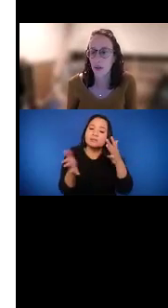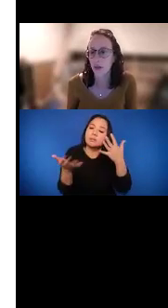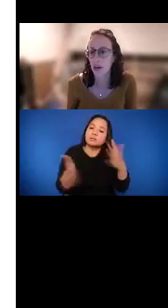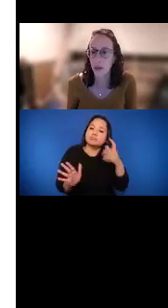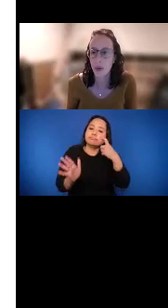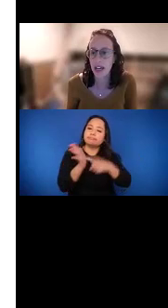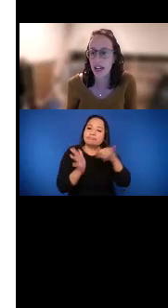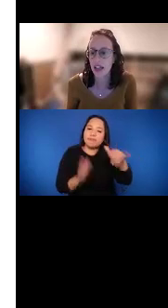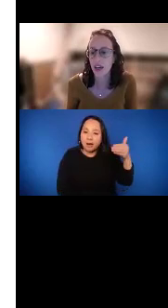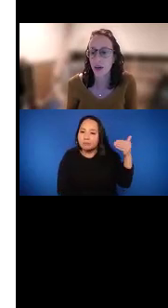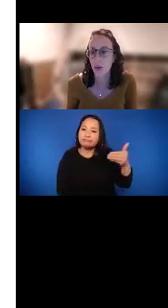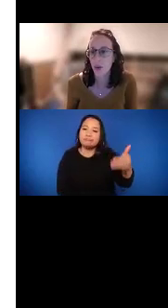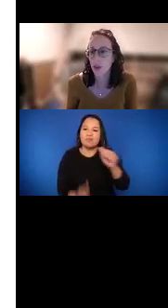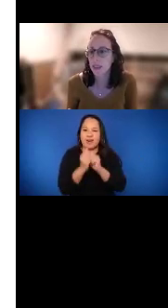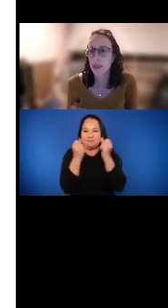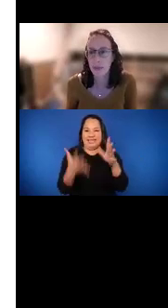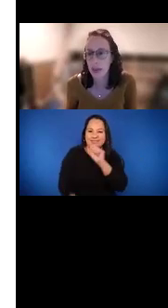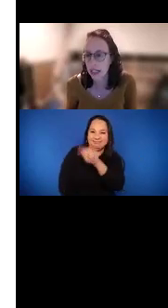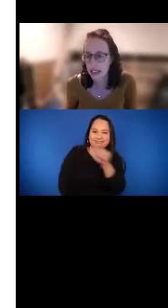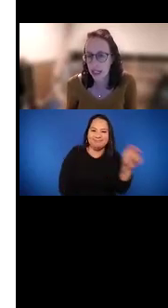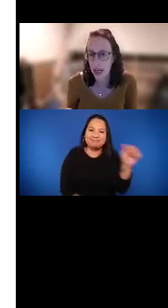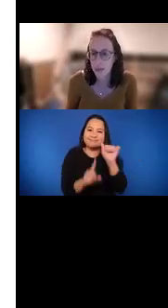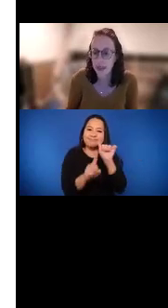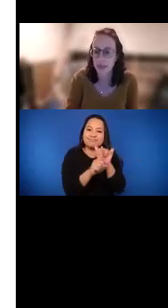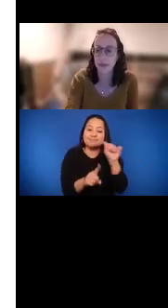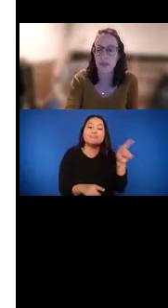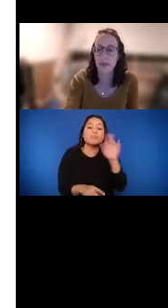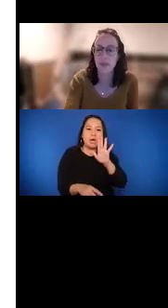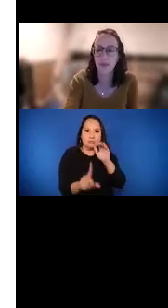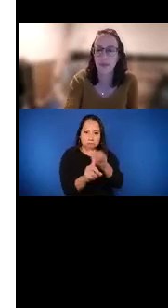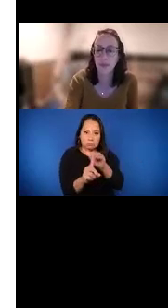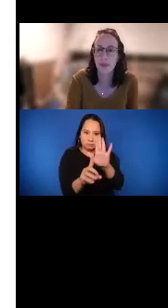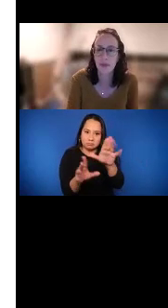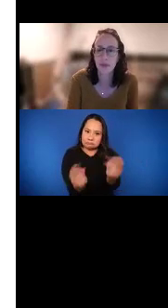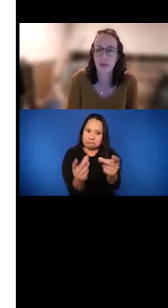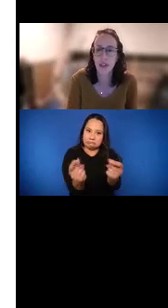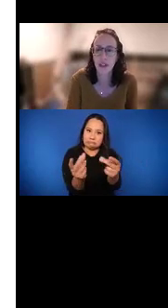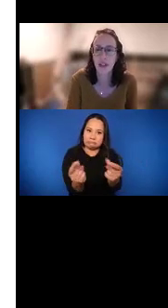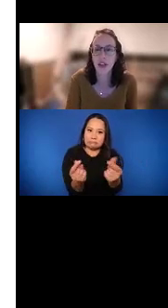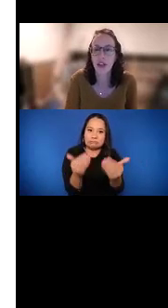quickly or right away or something bad's going to happen.